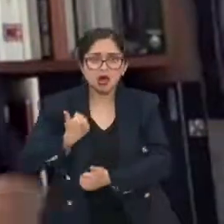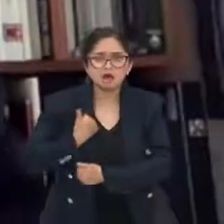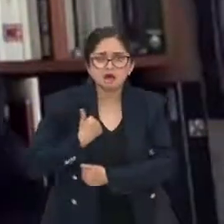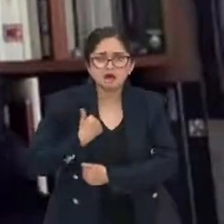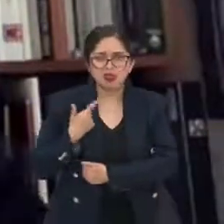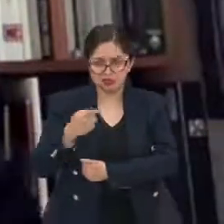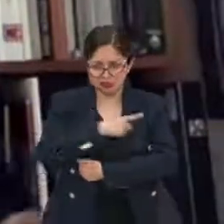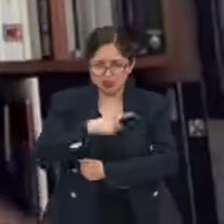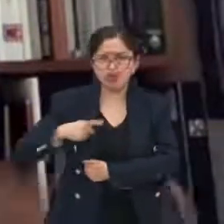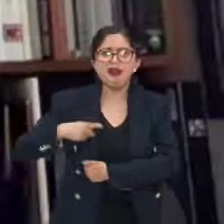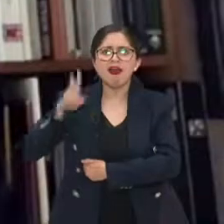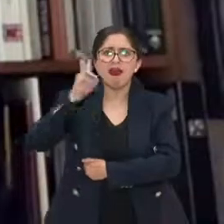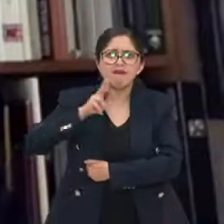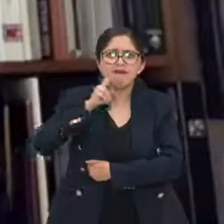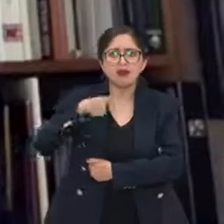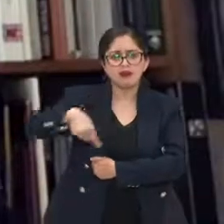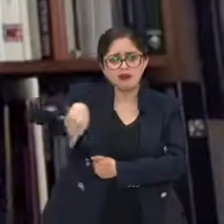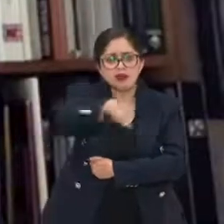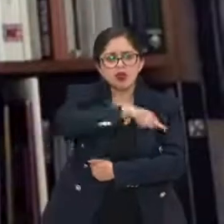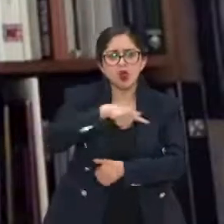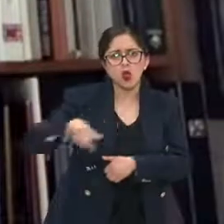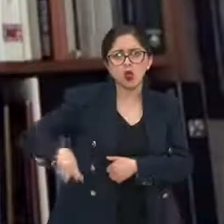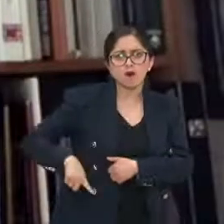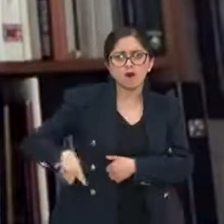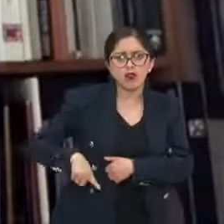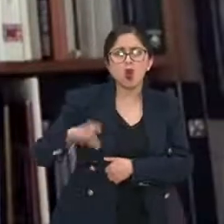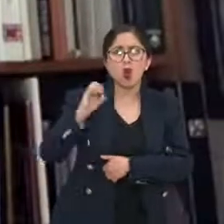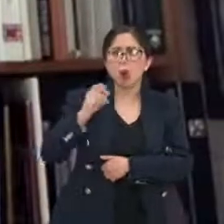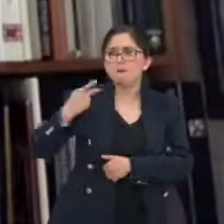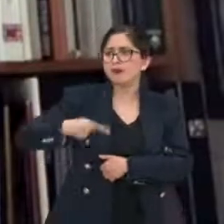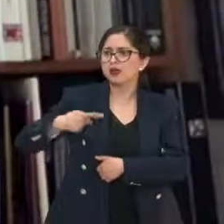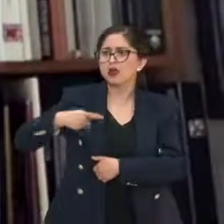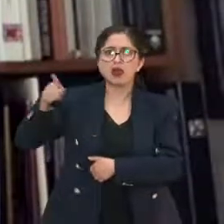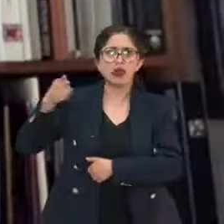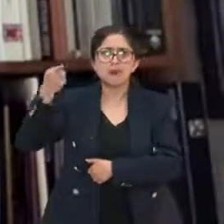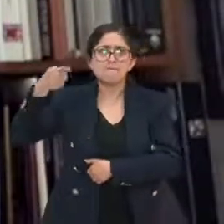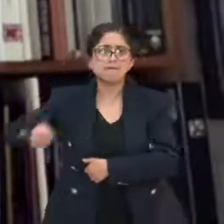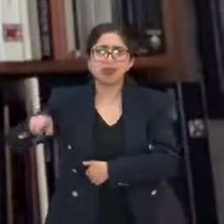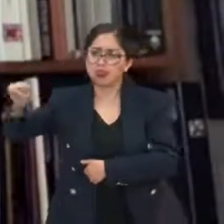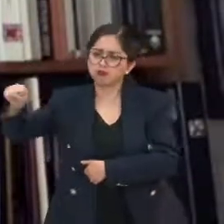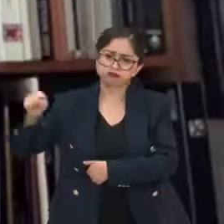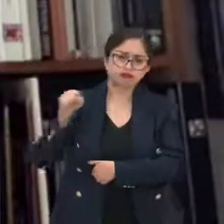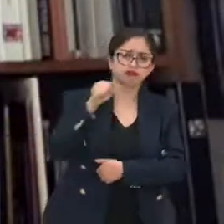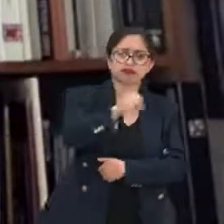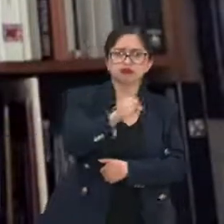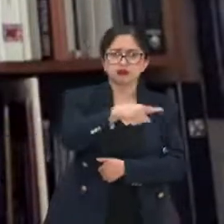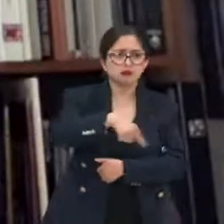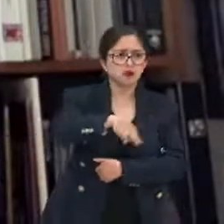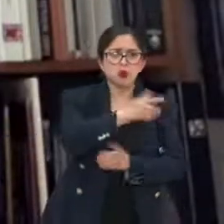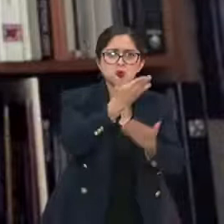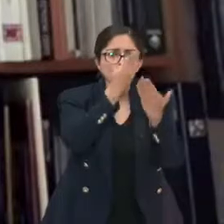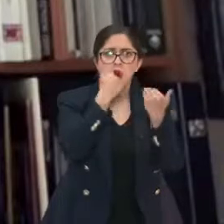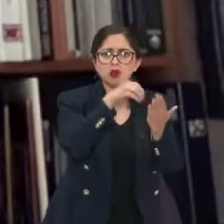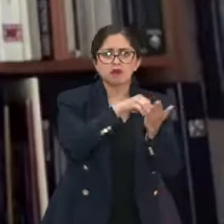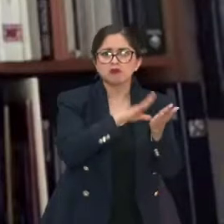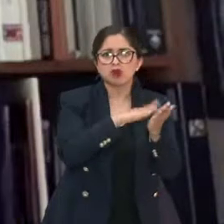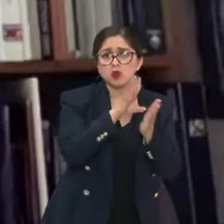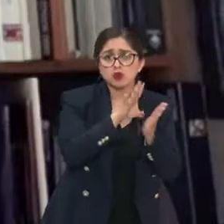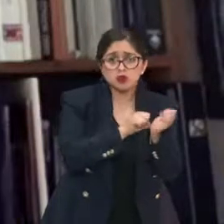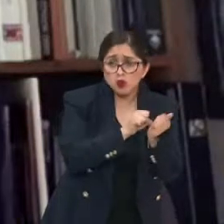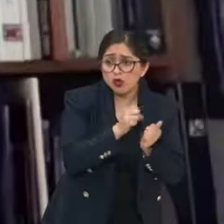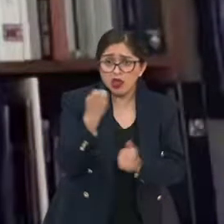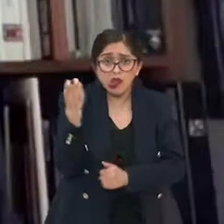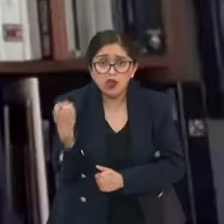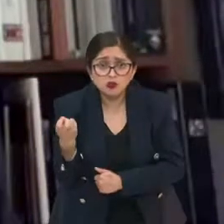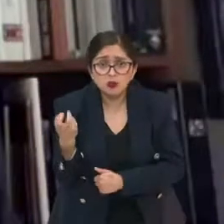there had been a coup d'etat, we should have had an army intervention or the imposition of one person that was